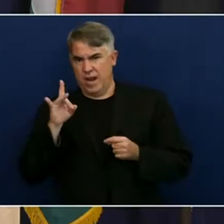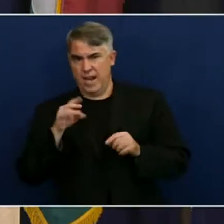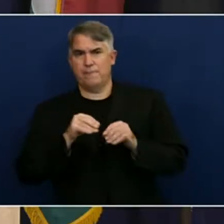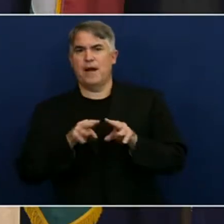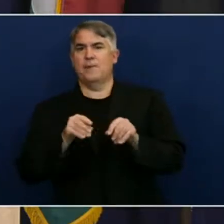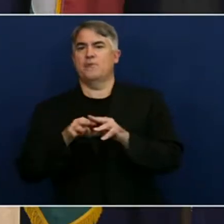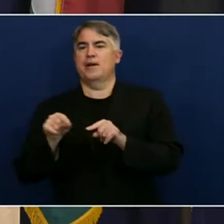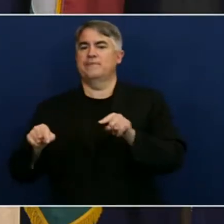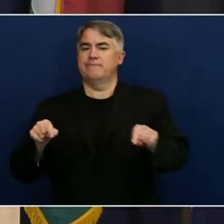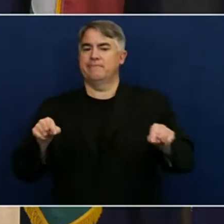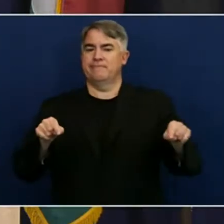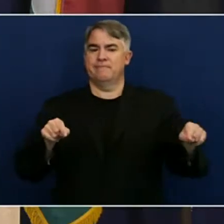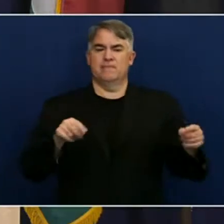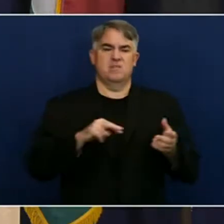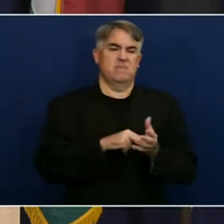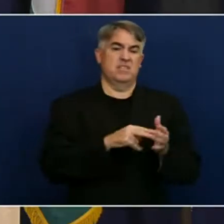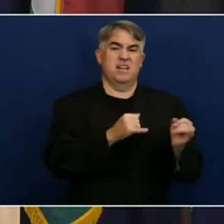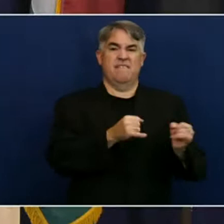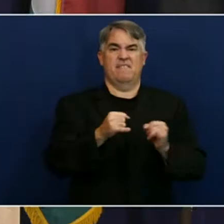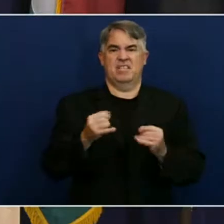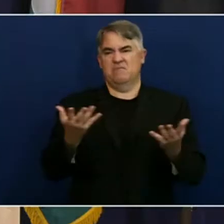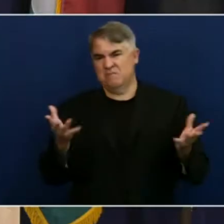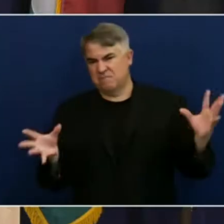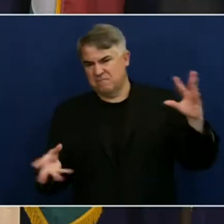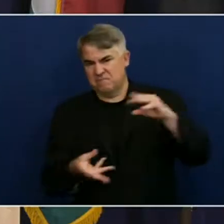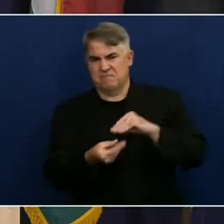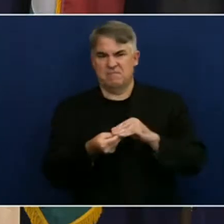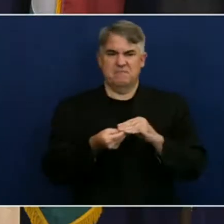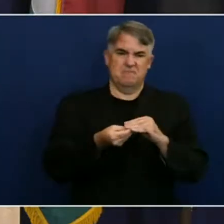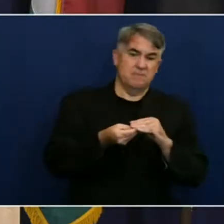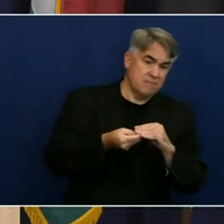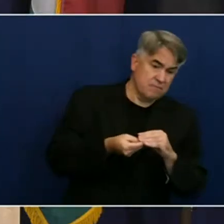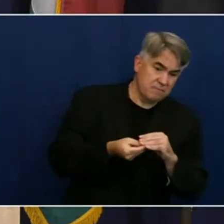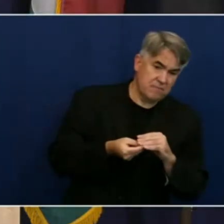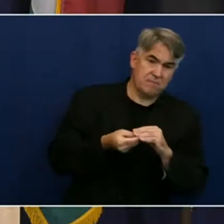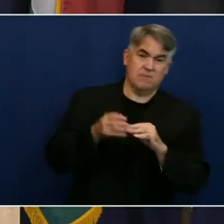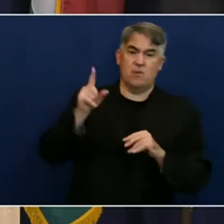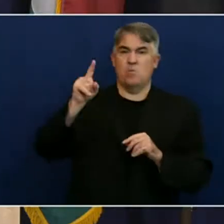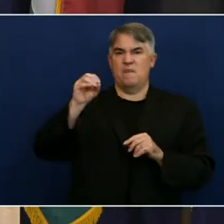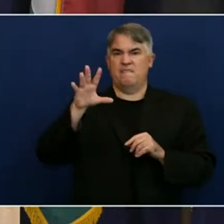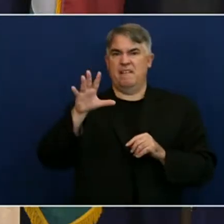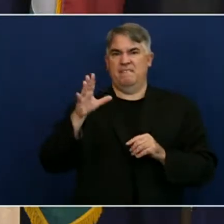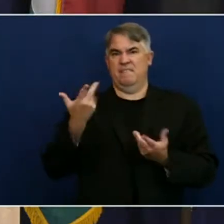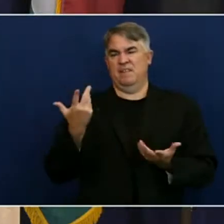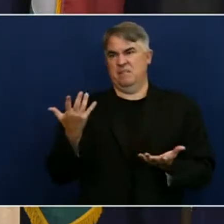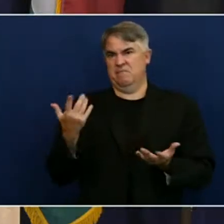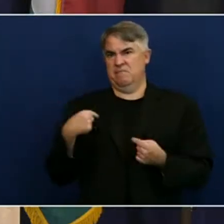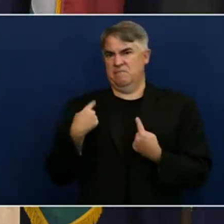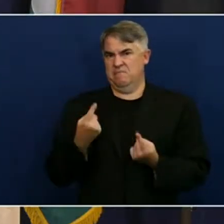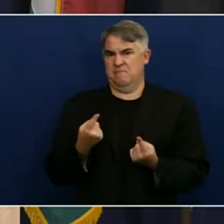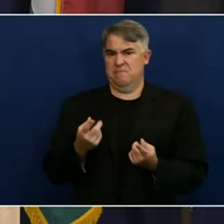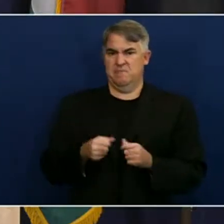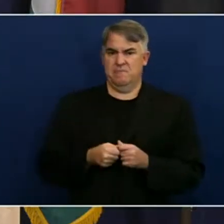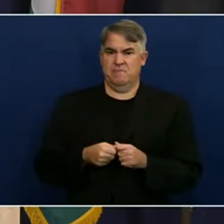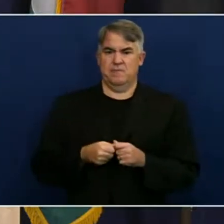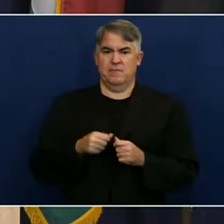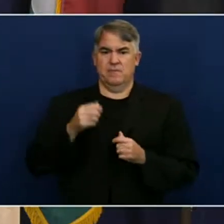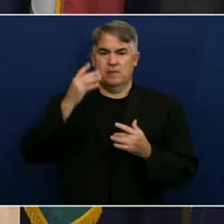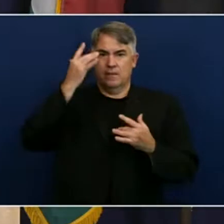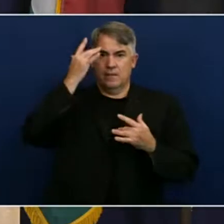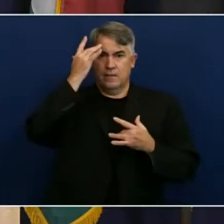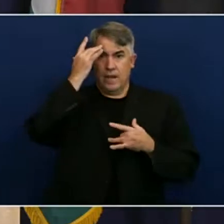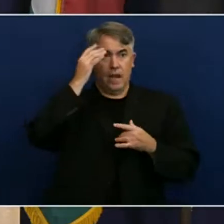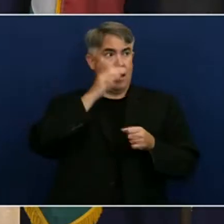reflecting 105 cases. So the outbreaks are declining. They haven't gone away, but they are declining if we compare